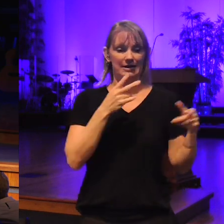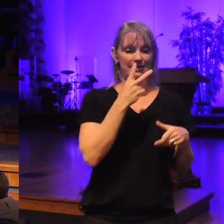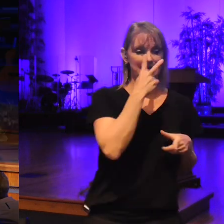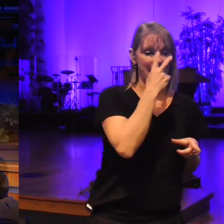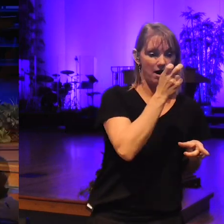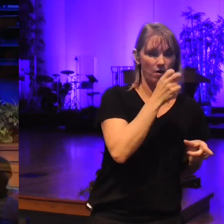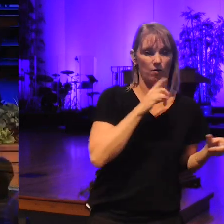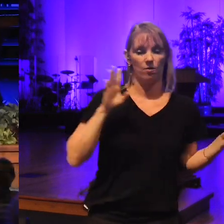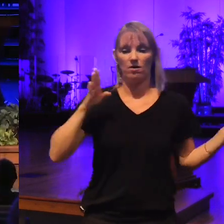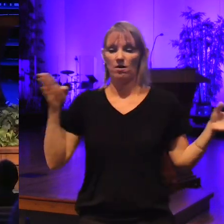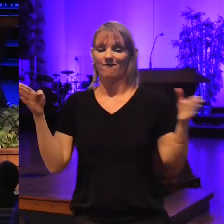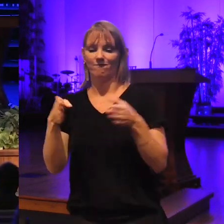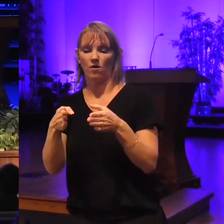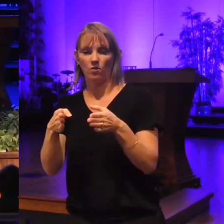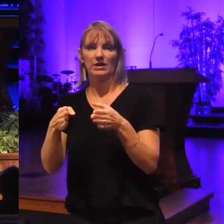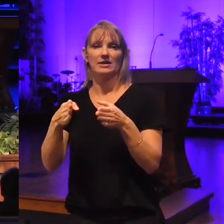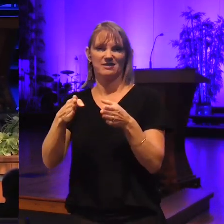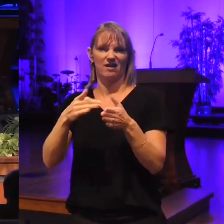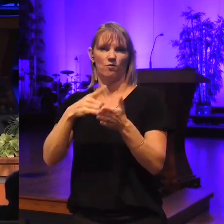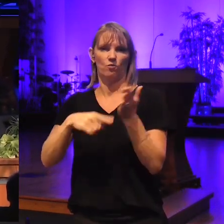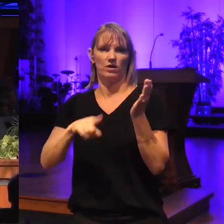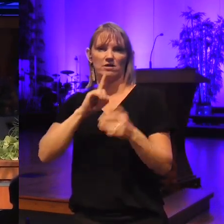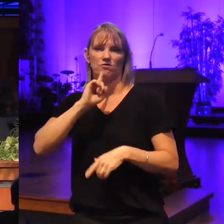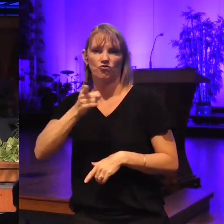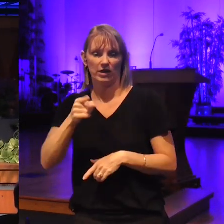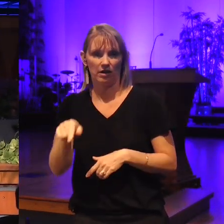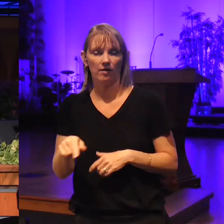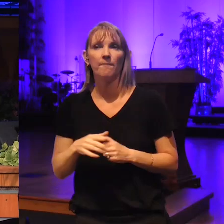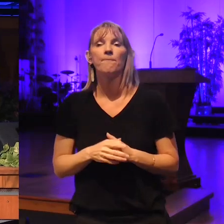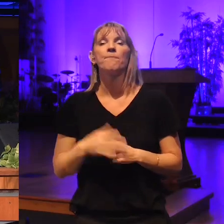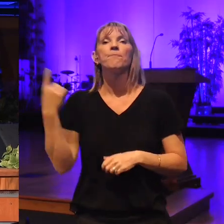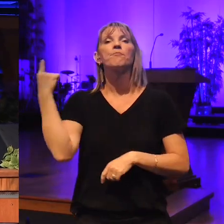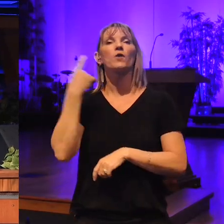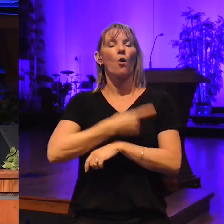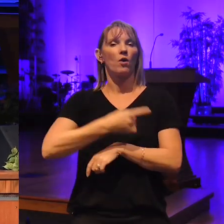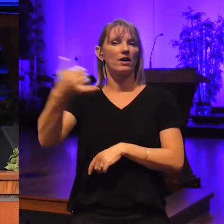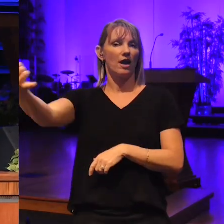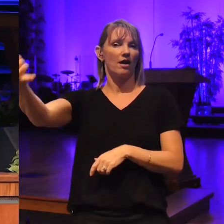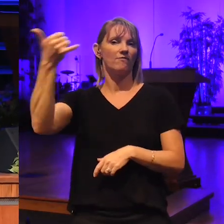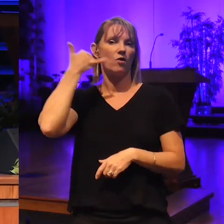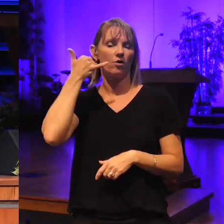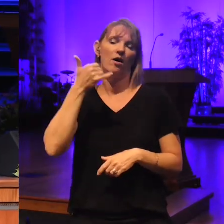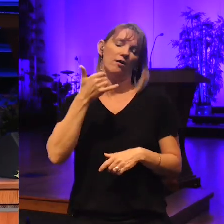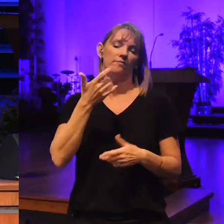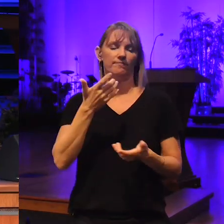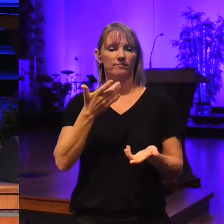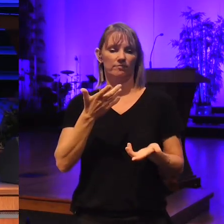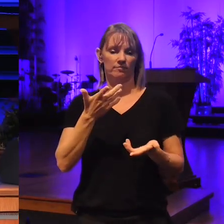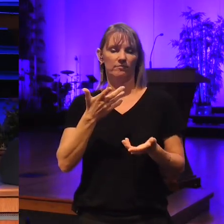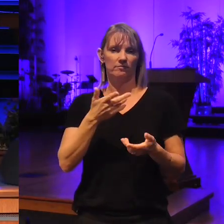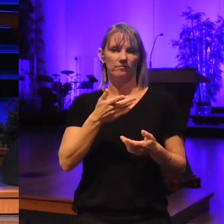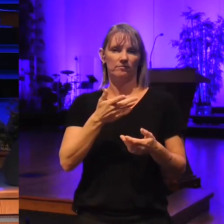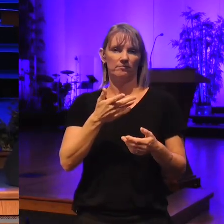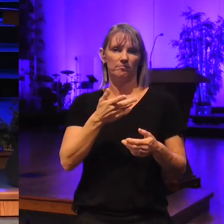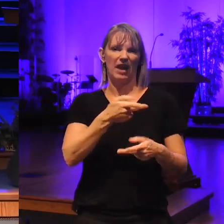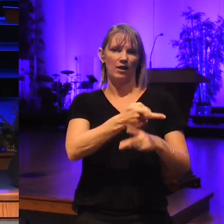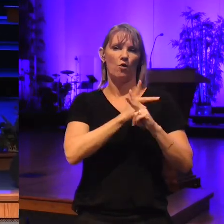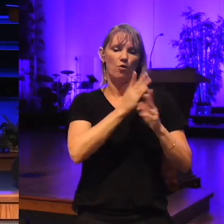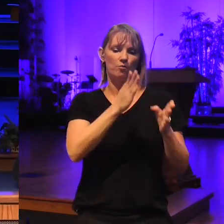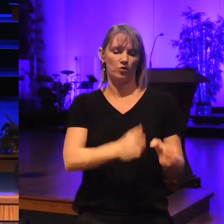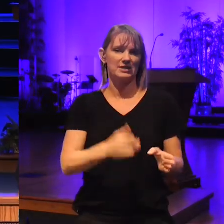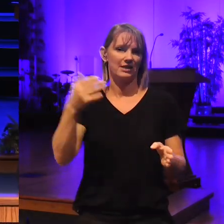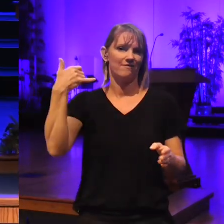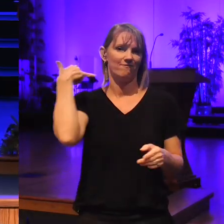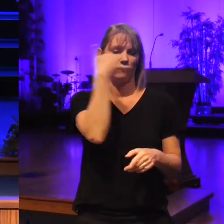doubt. And so one day I got a phone call, or my loan officer got the phone call from someone